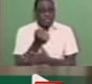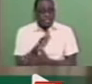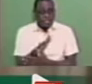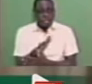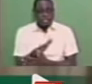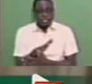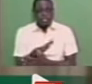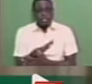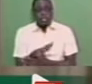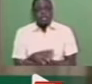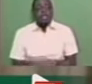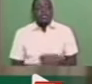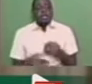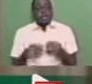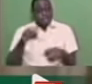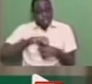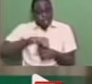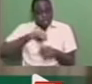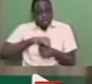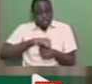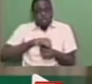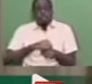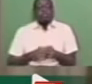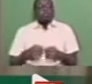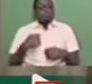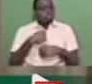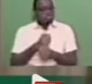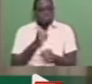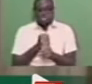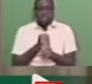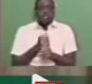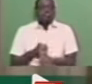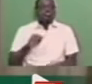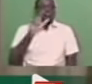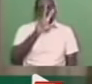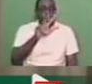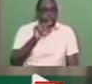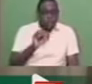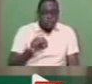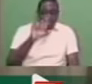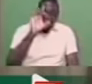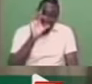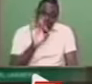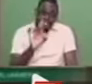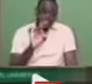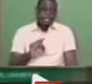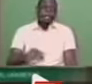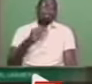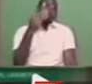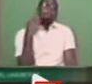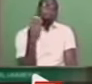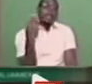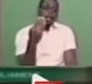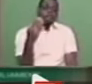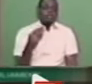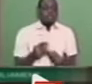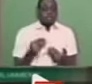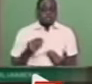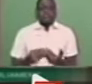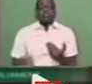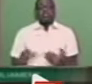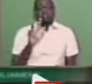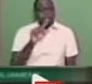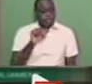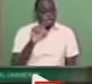3.8 billion standard cubic feet per day. I repeat, 3.8 billion standard cubic feet per